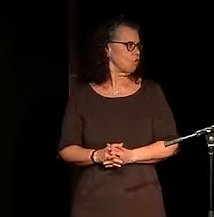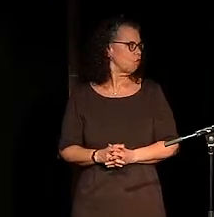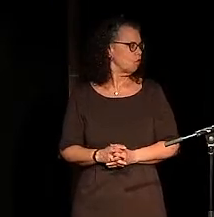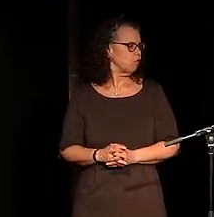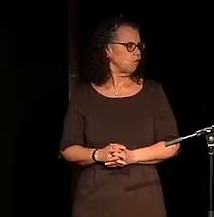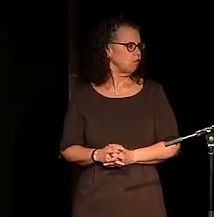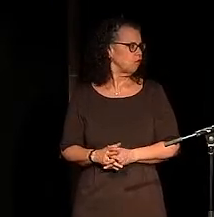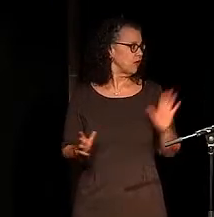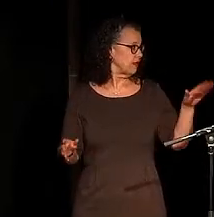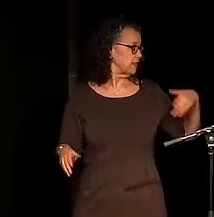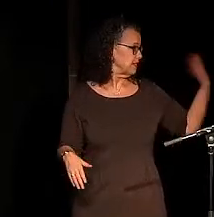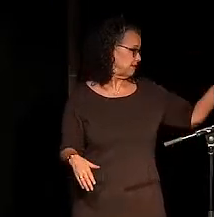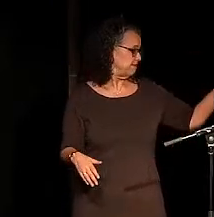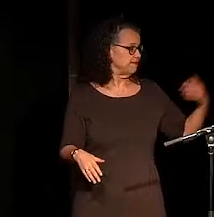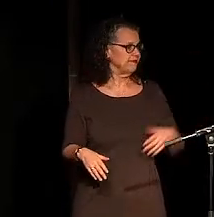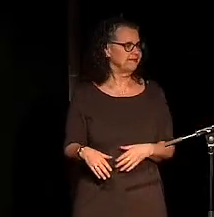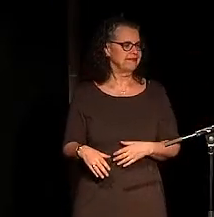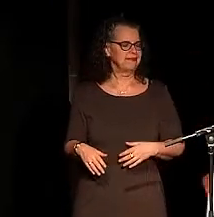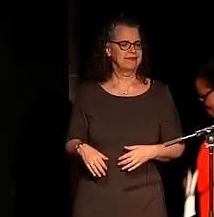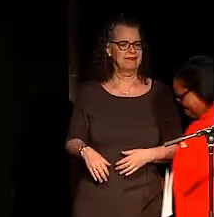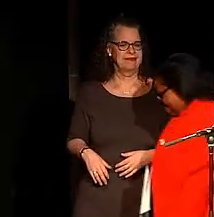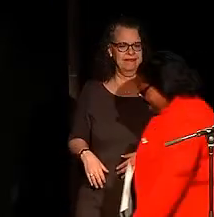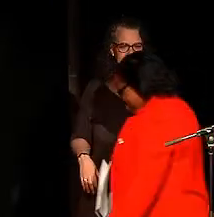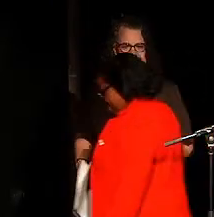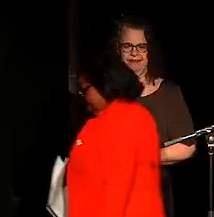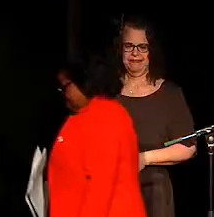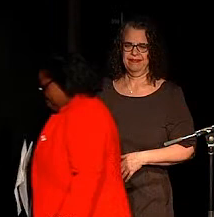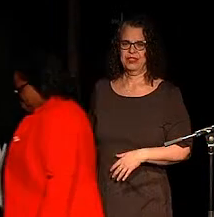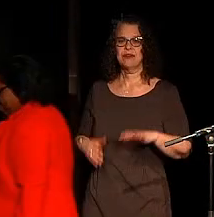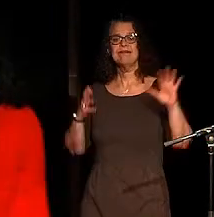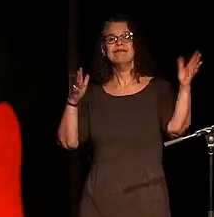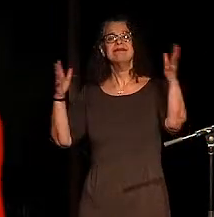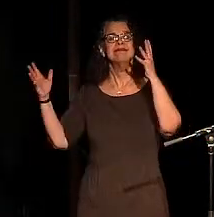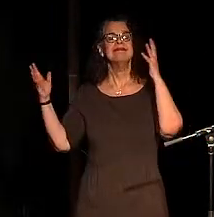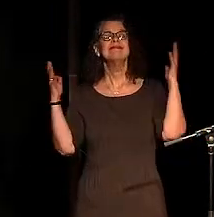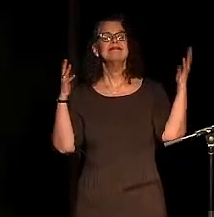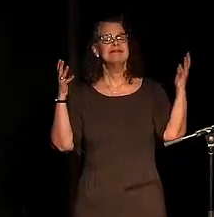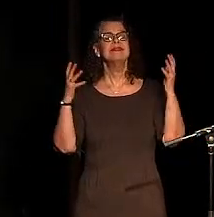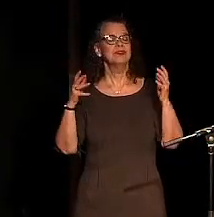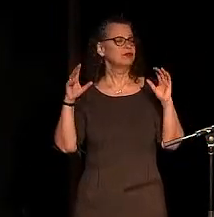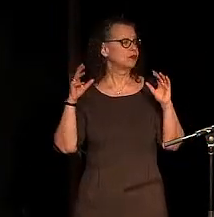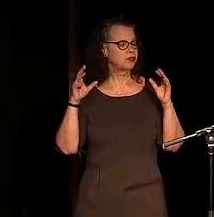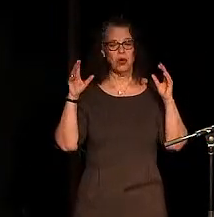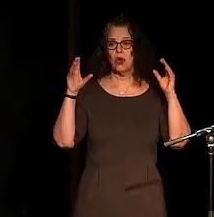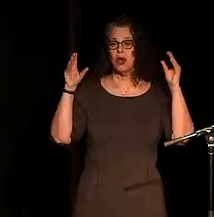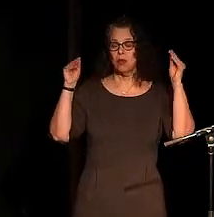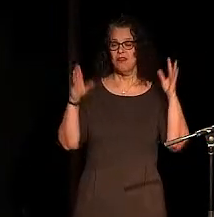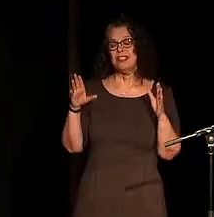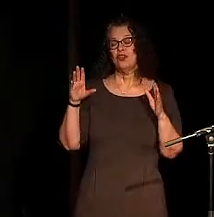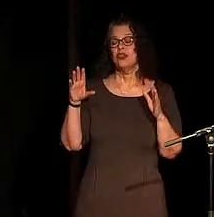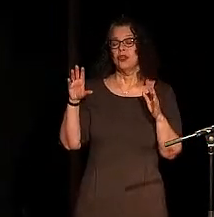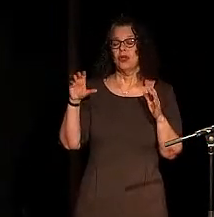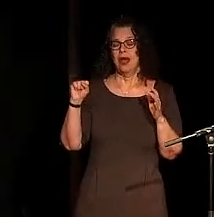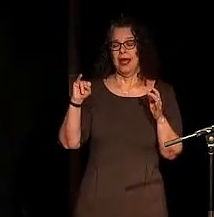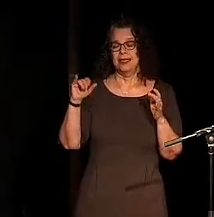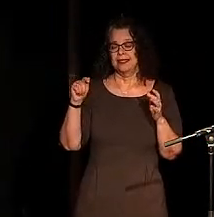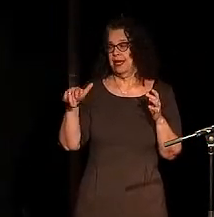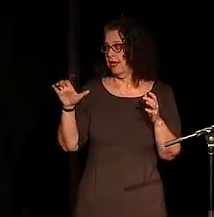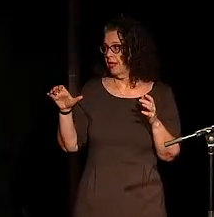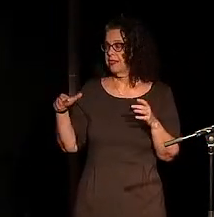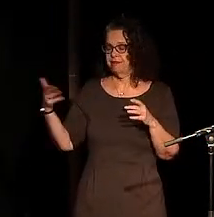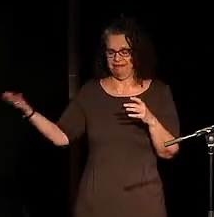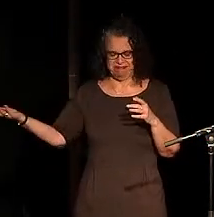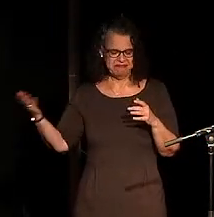President Adams, to you. All right, let's a round of applause, please, for Professor Rochelle Isaac. From the English Department, Rochelle, thanks so much for your help.